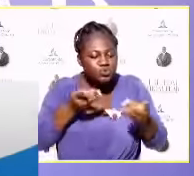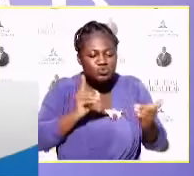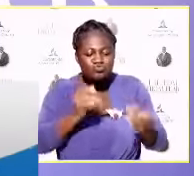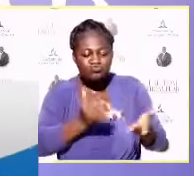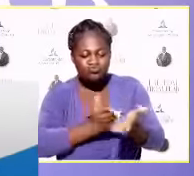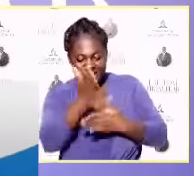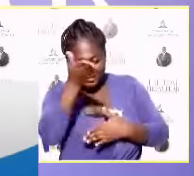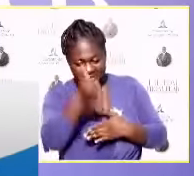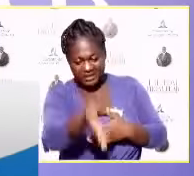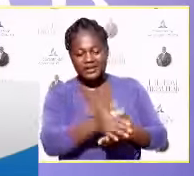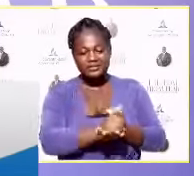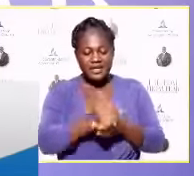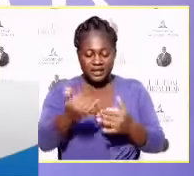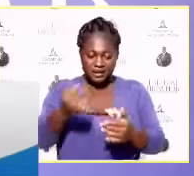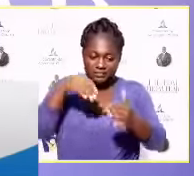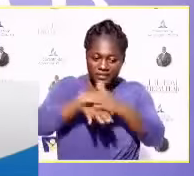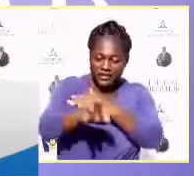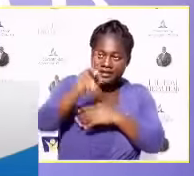What's the last word in verse 5?